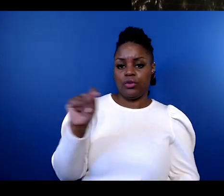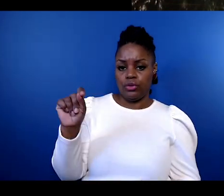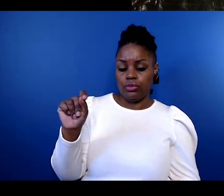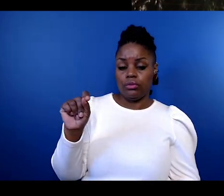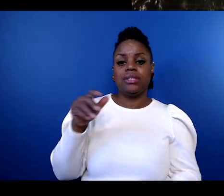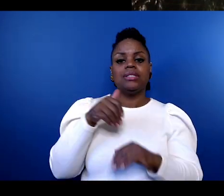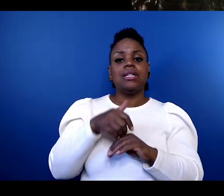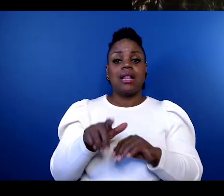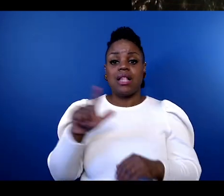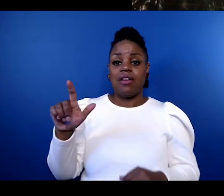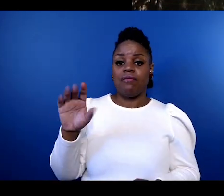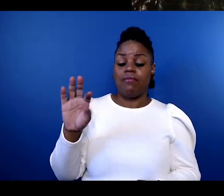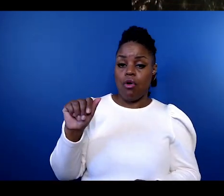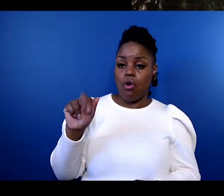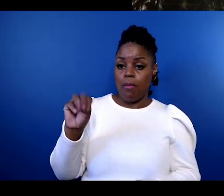Remember your modification here.